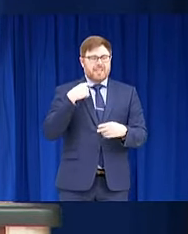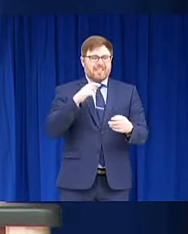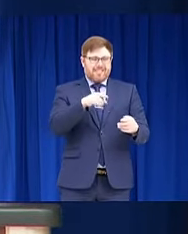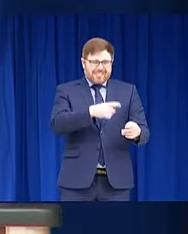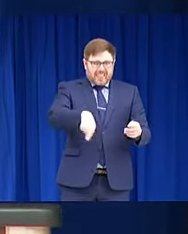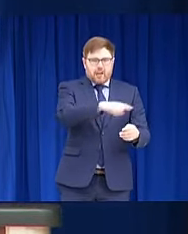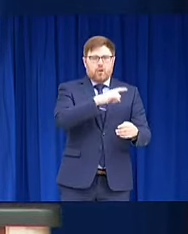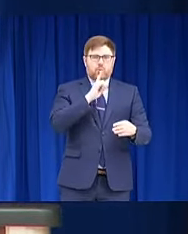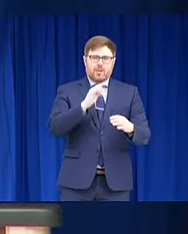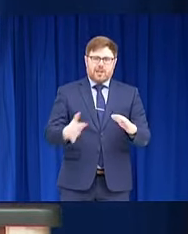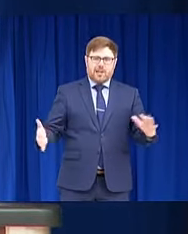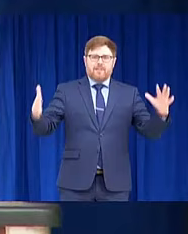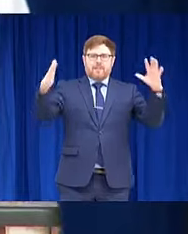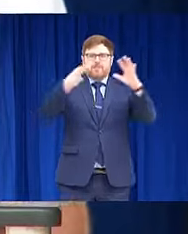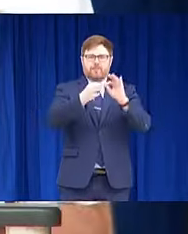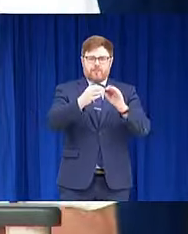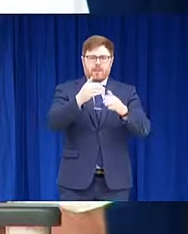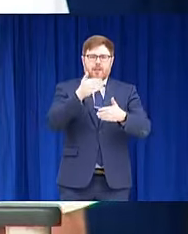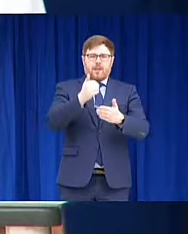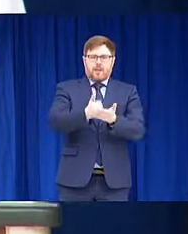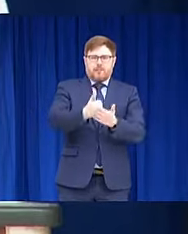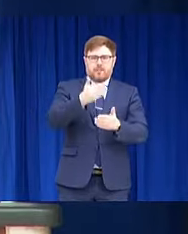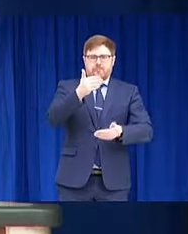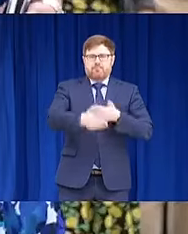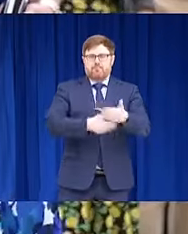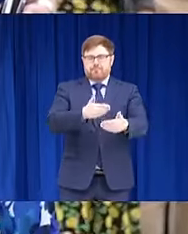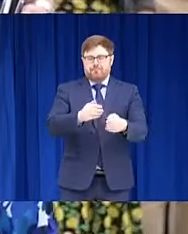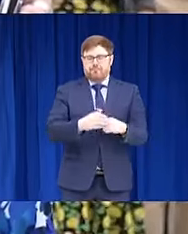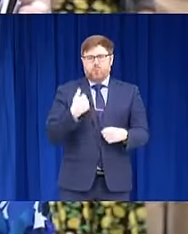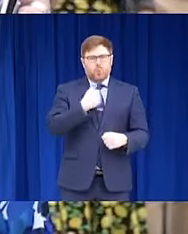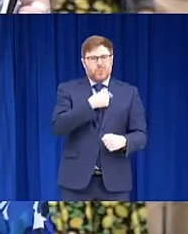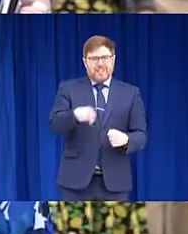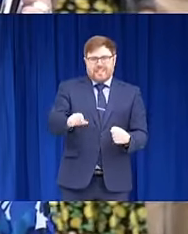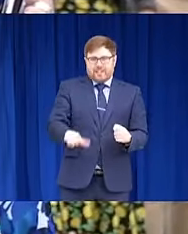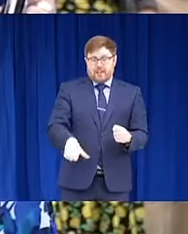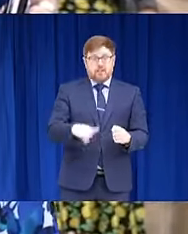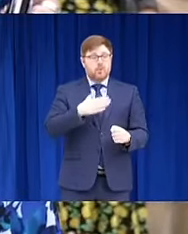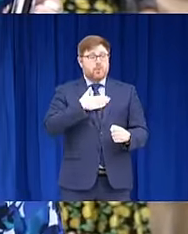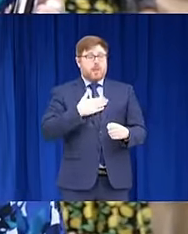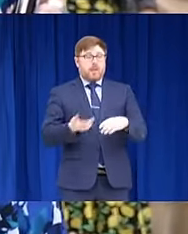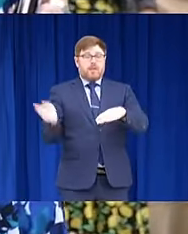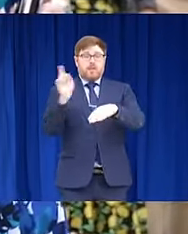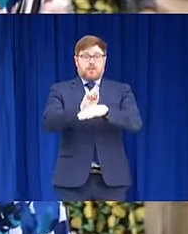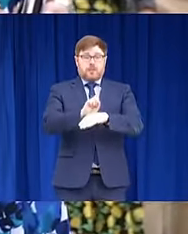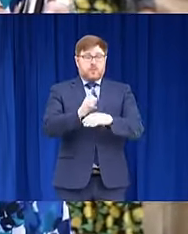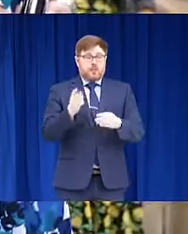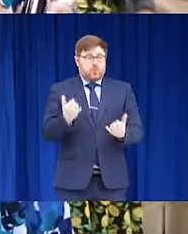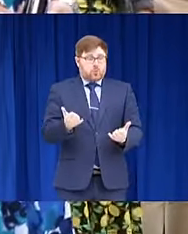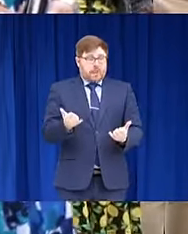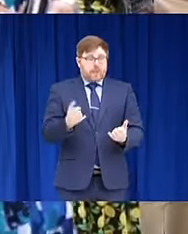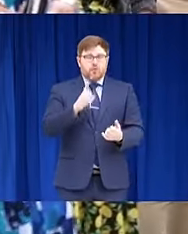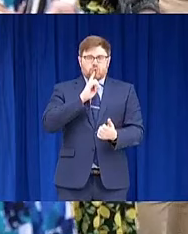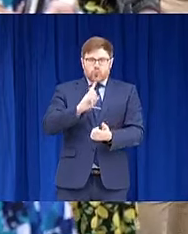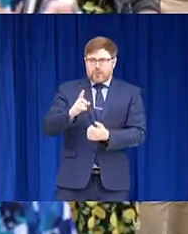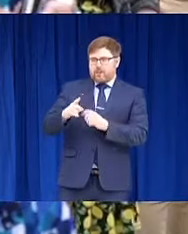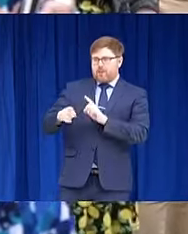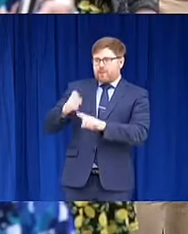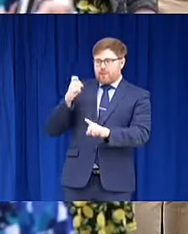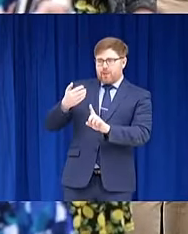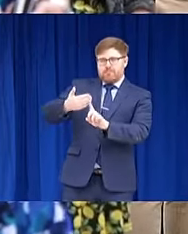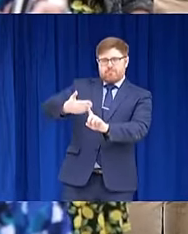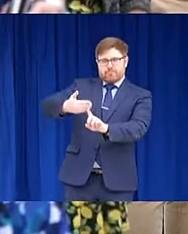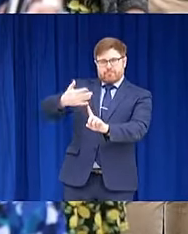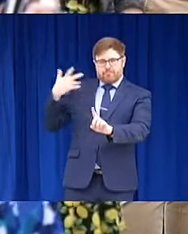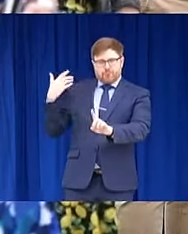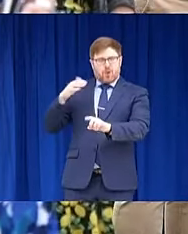And I want to end my remarks with a profound note of personal thanks. My appearance here today is built on the bravery of soldiers, sailors, airmen,